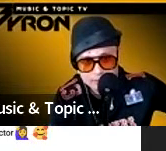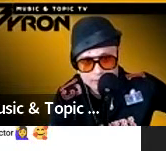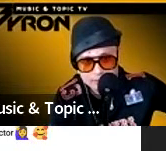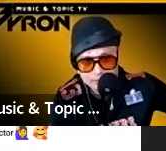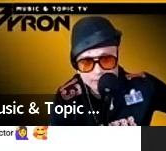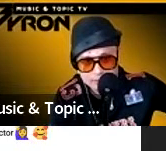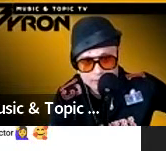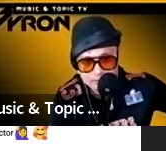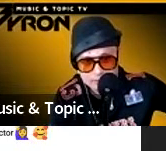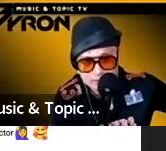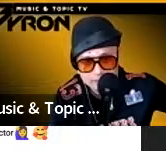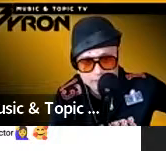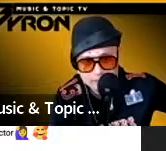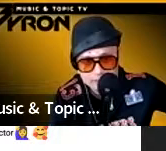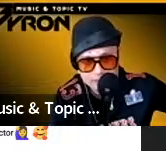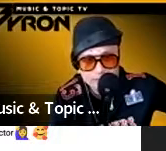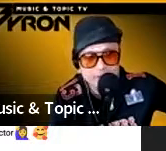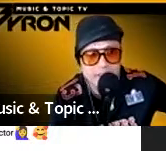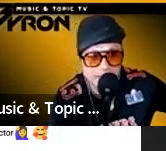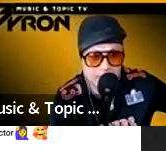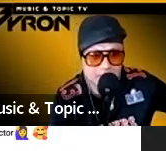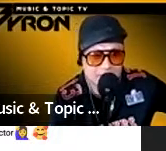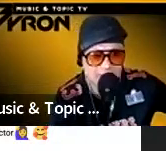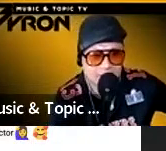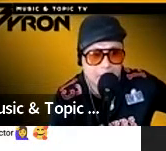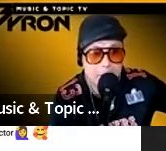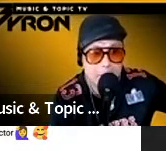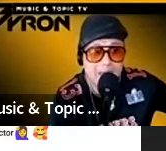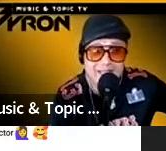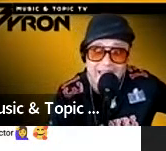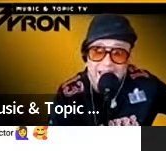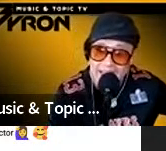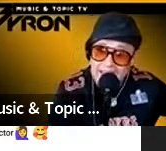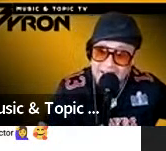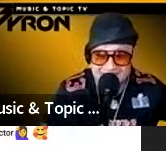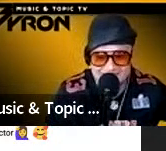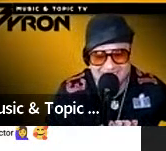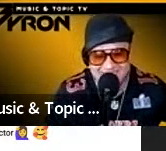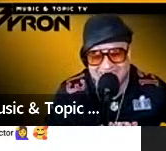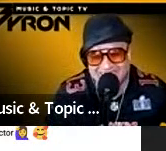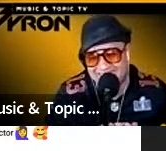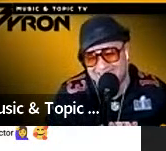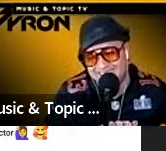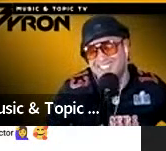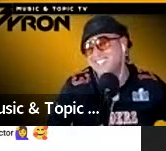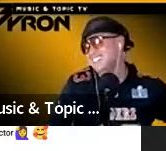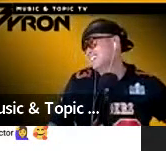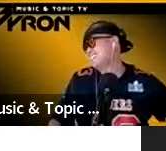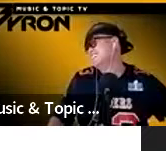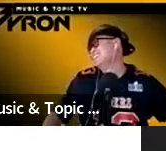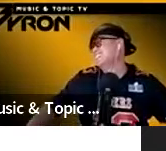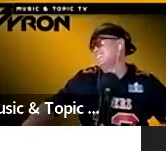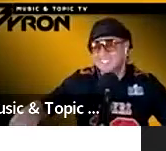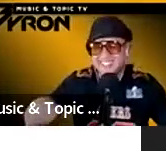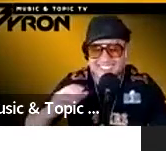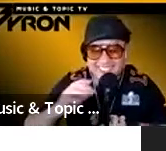the very famous Met Gala. See that? 2019. Met Gala.